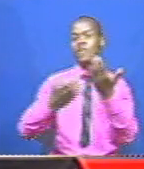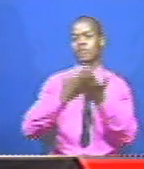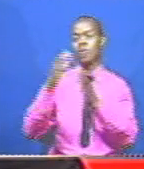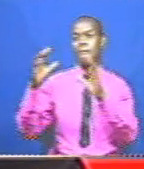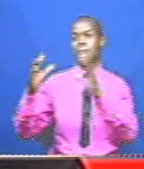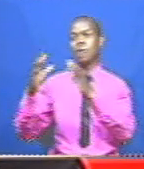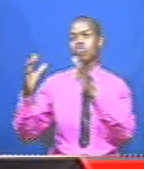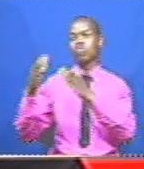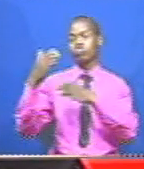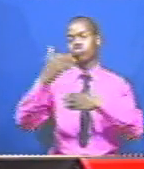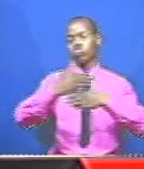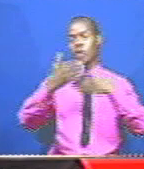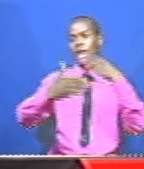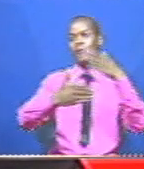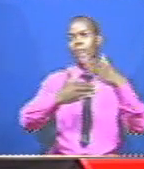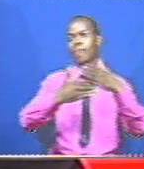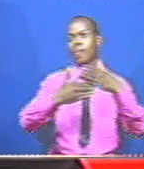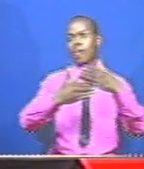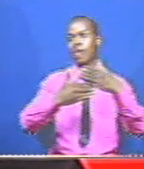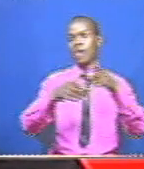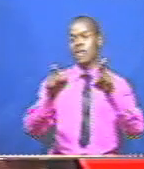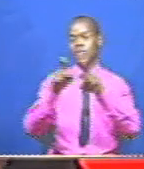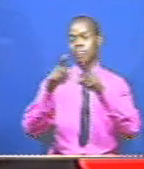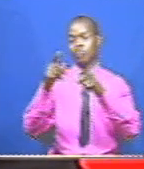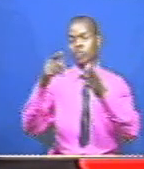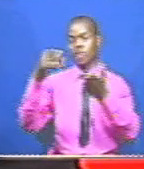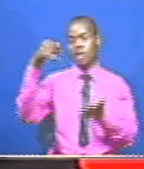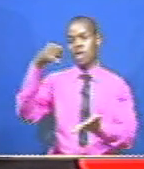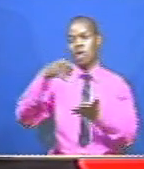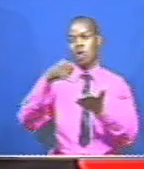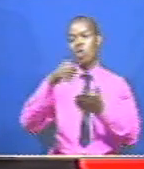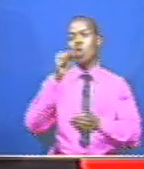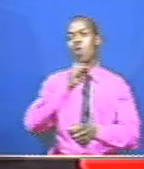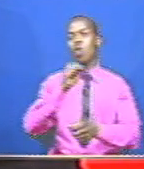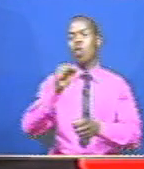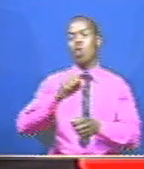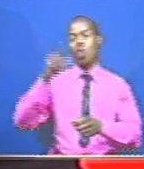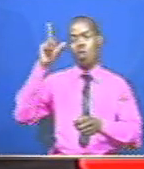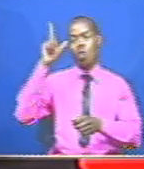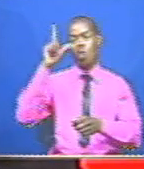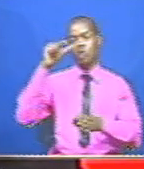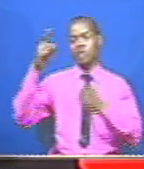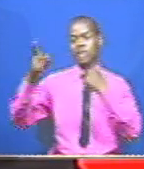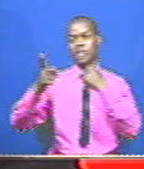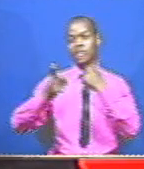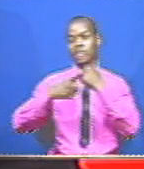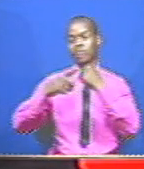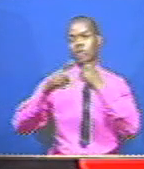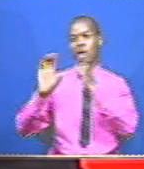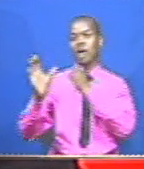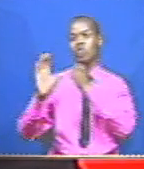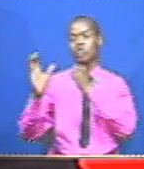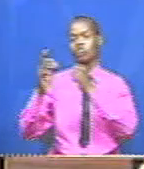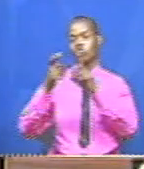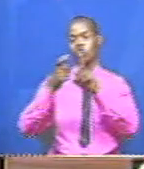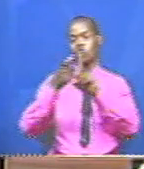formation. And this involves the old coast province, which is the six coastal counties from 001 to